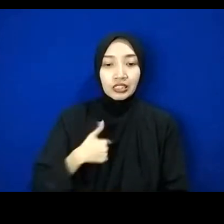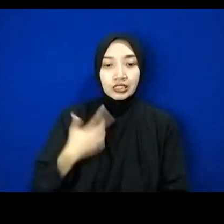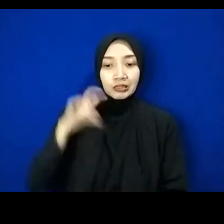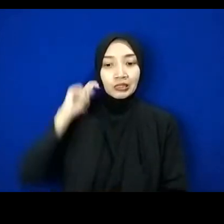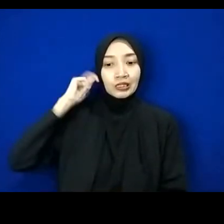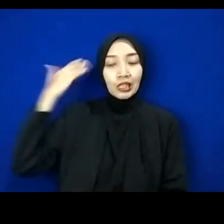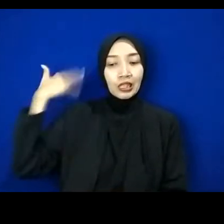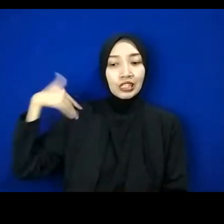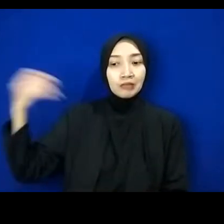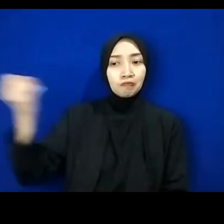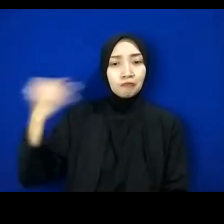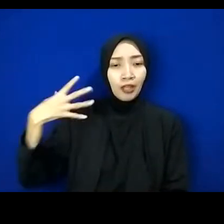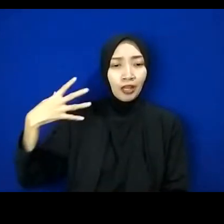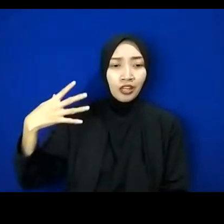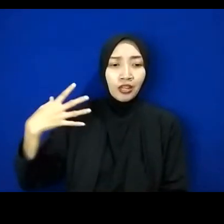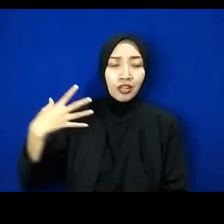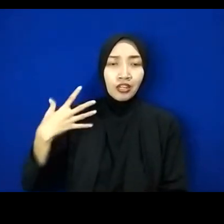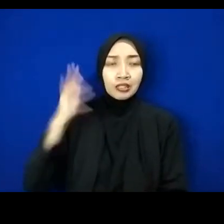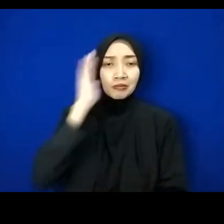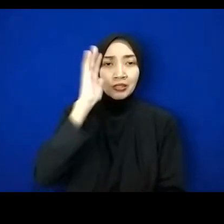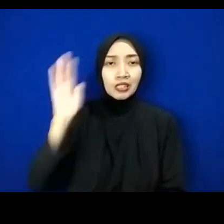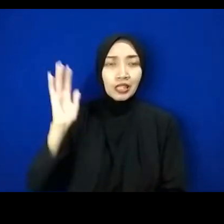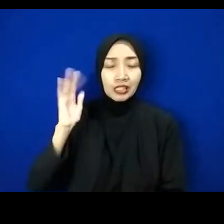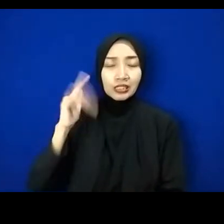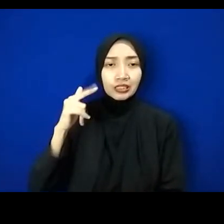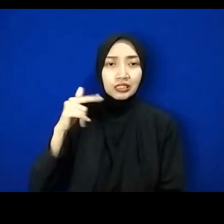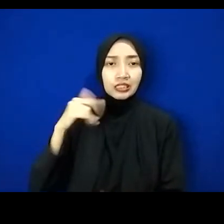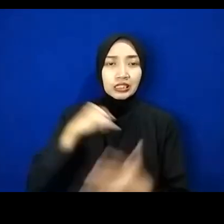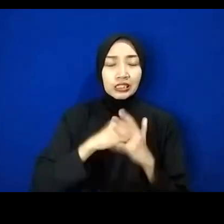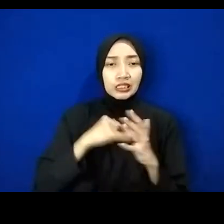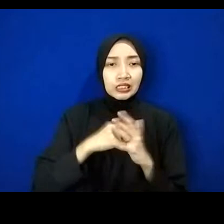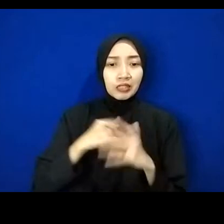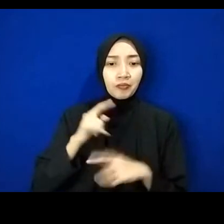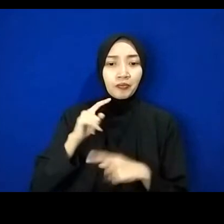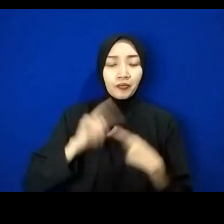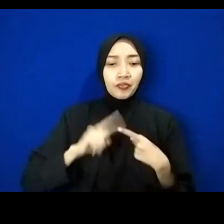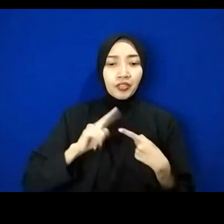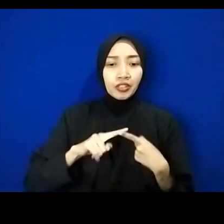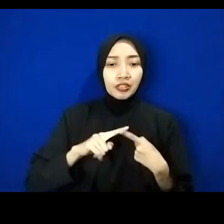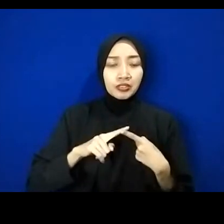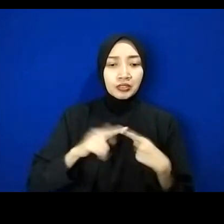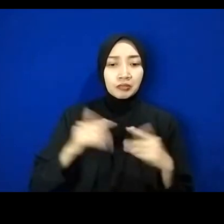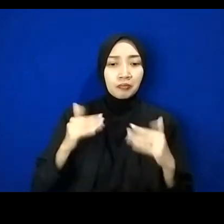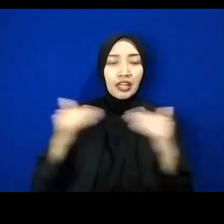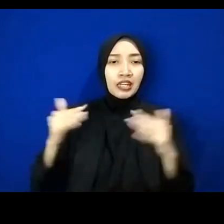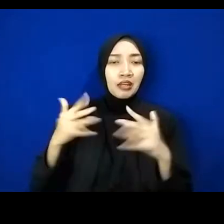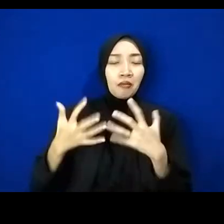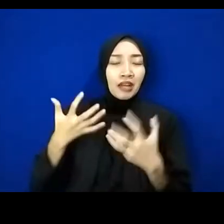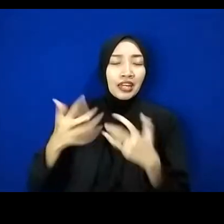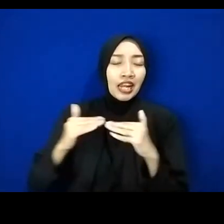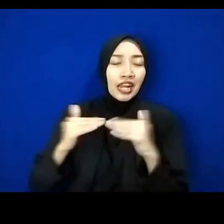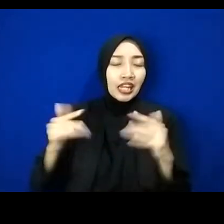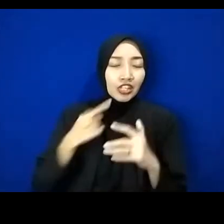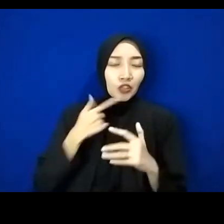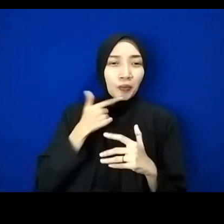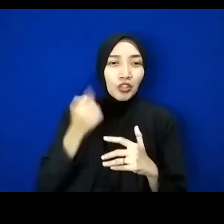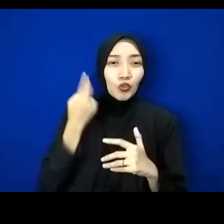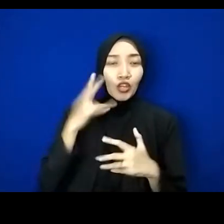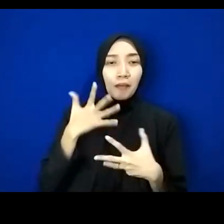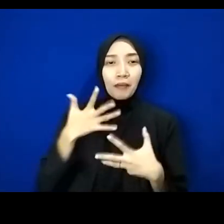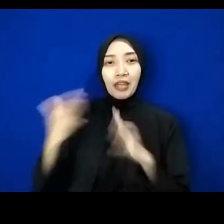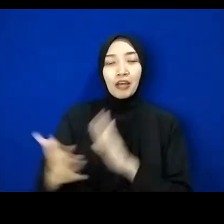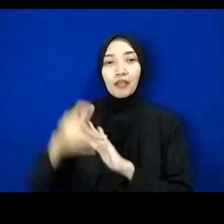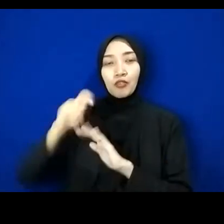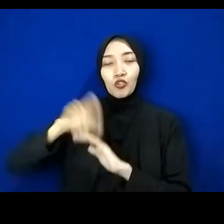your presentation why fair trial is really important for people, especially who facing the death penalty. And there is